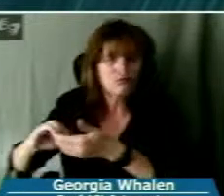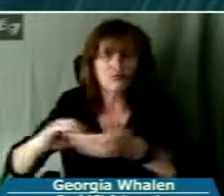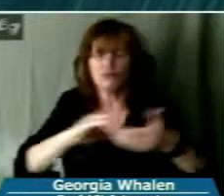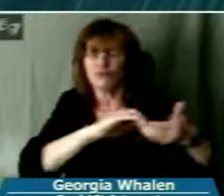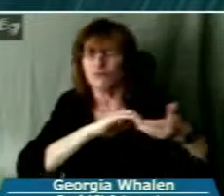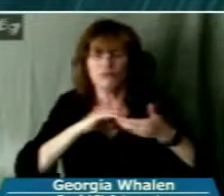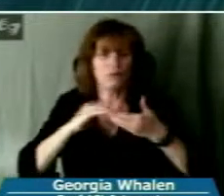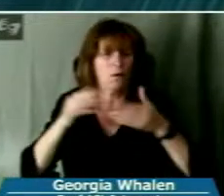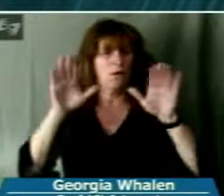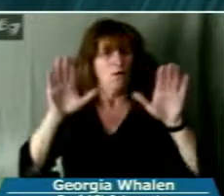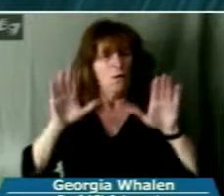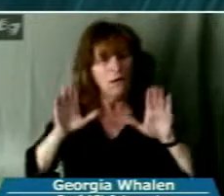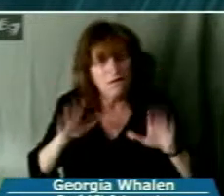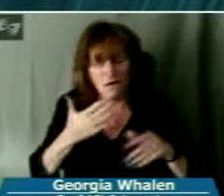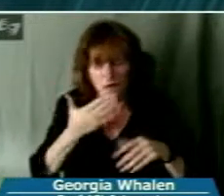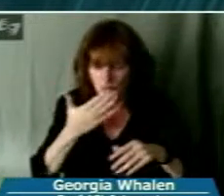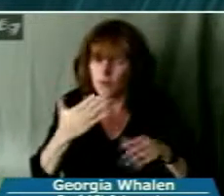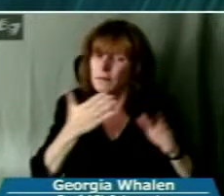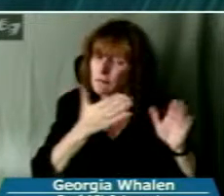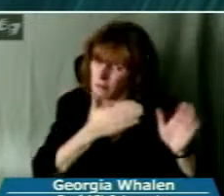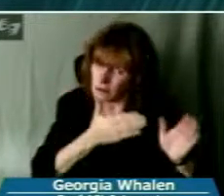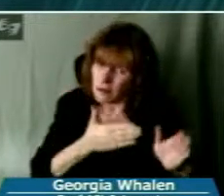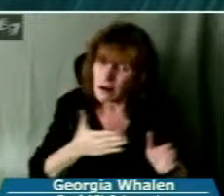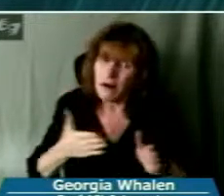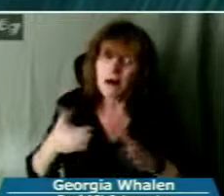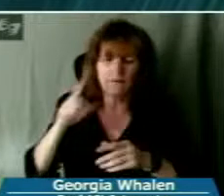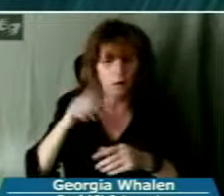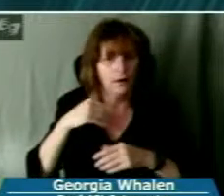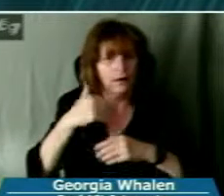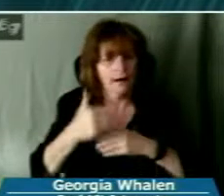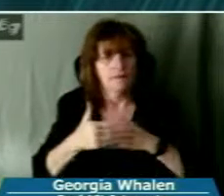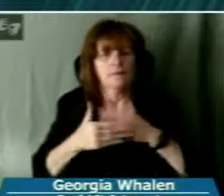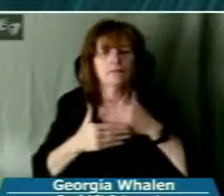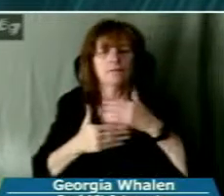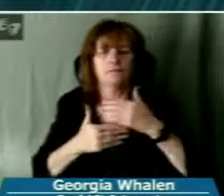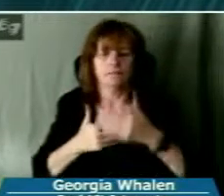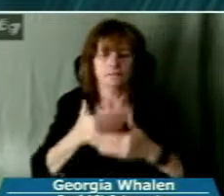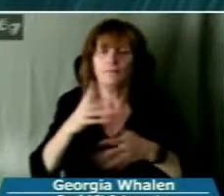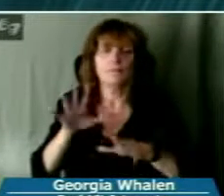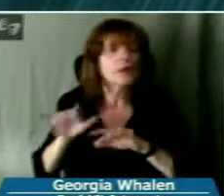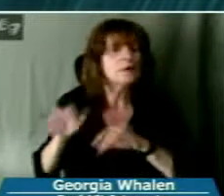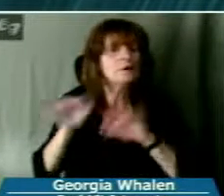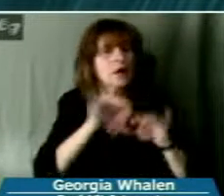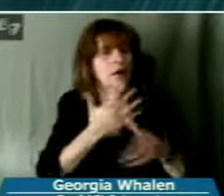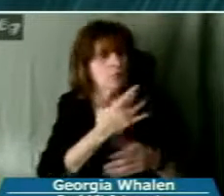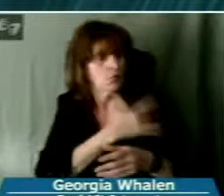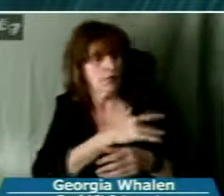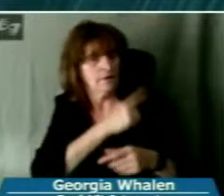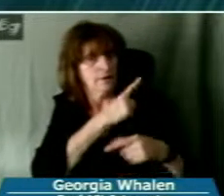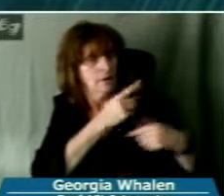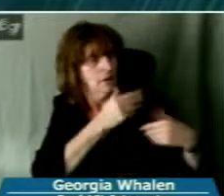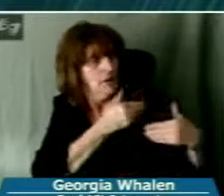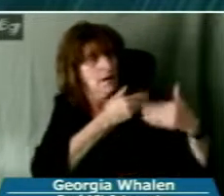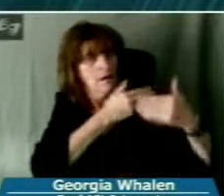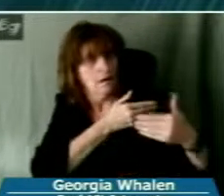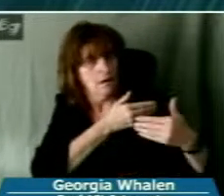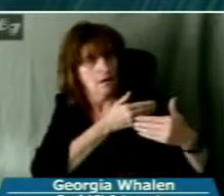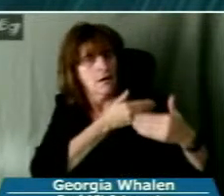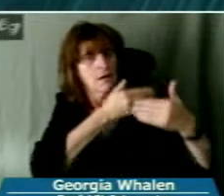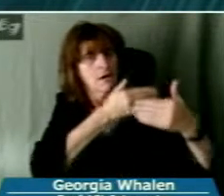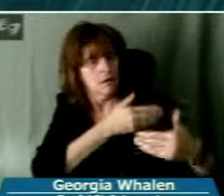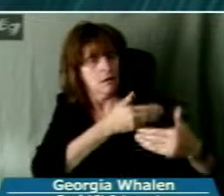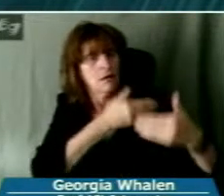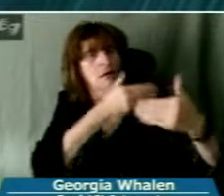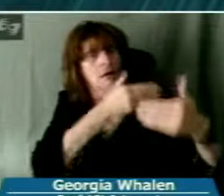provide a good framework for how things will unfold as the province moves through its several stages of reopening